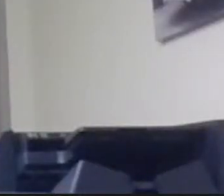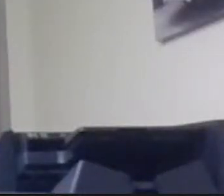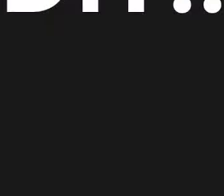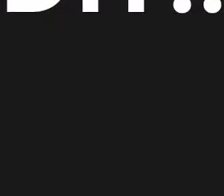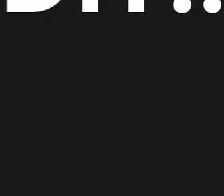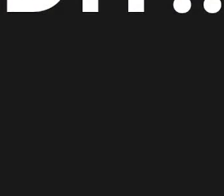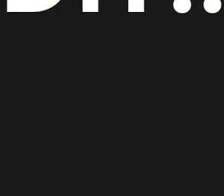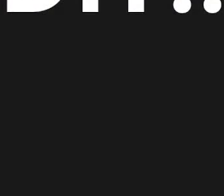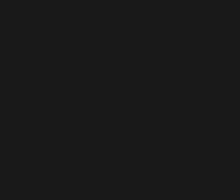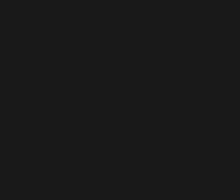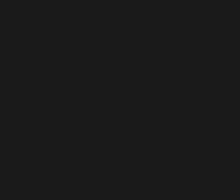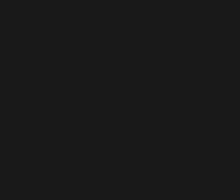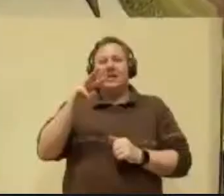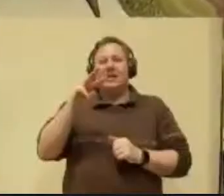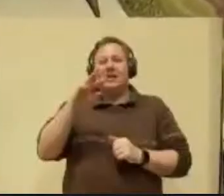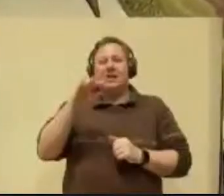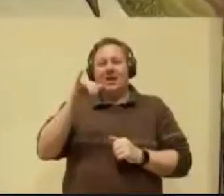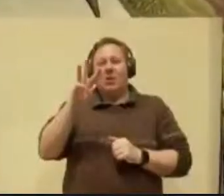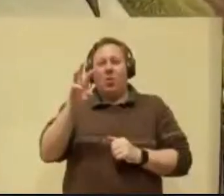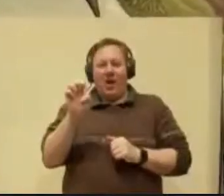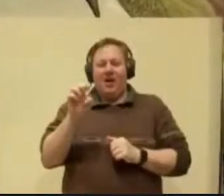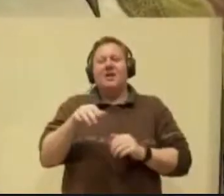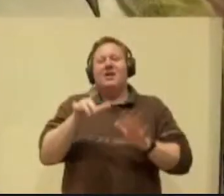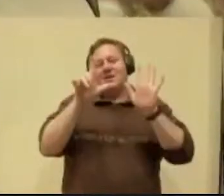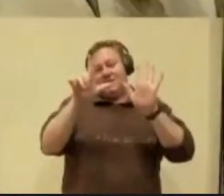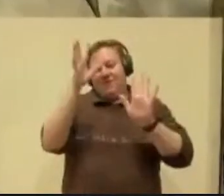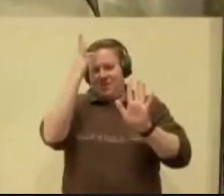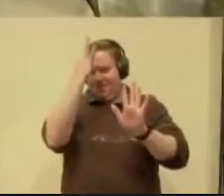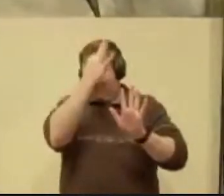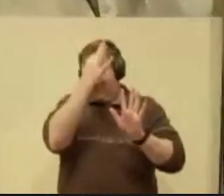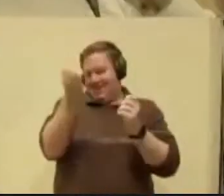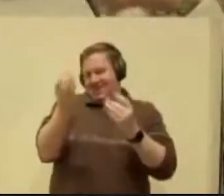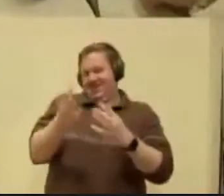okay for councillor nikki will be given seven